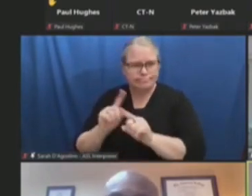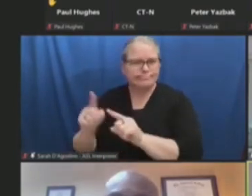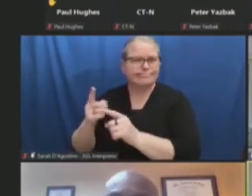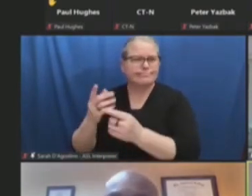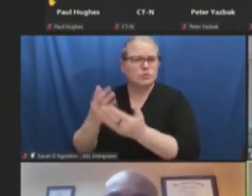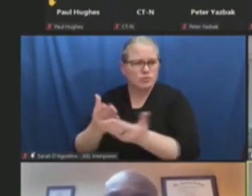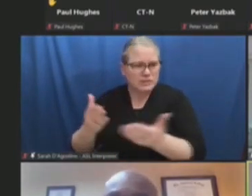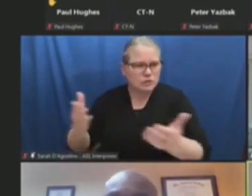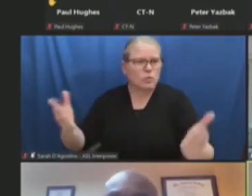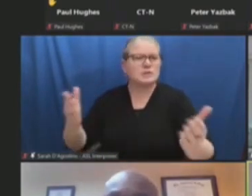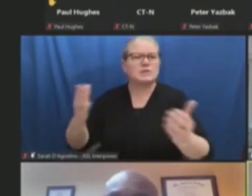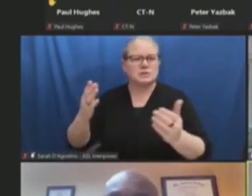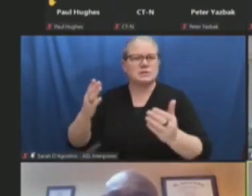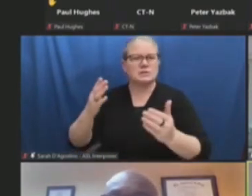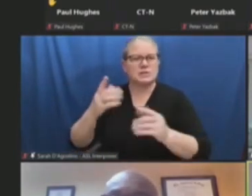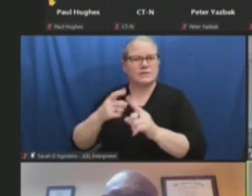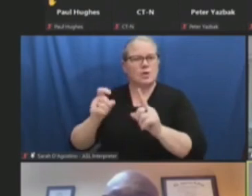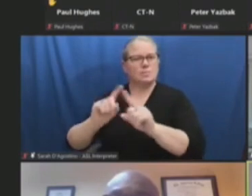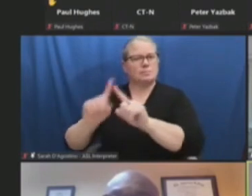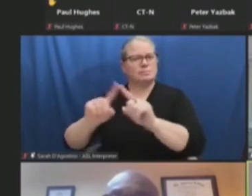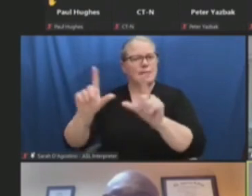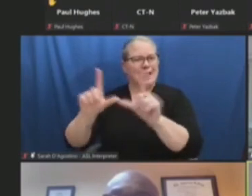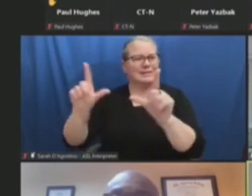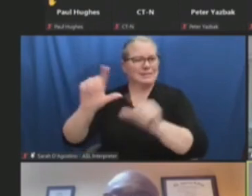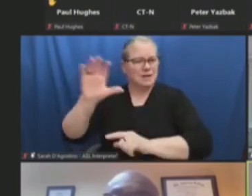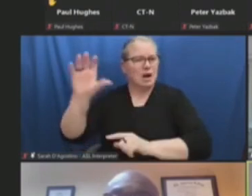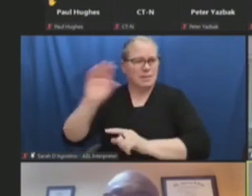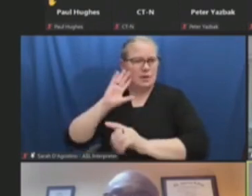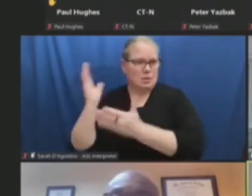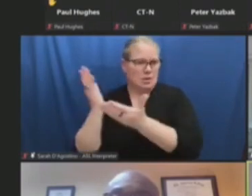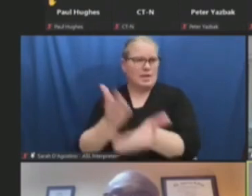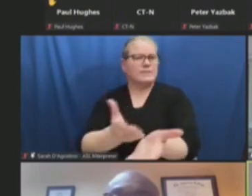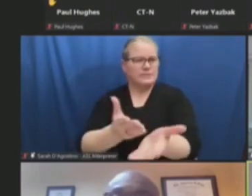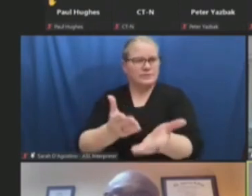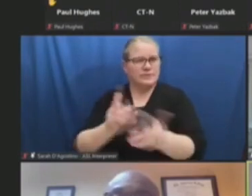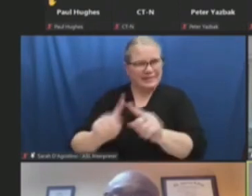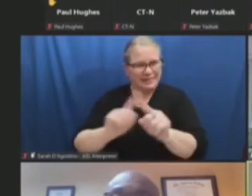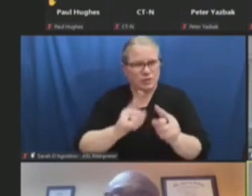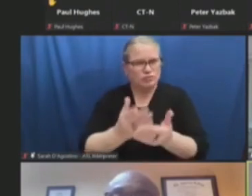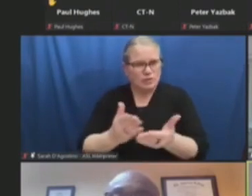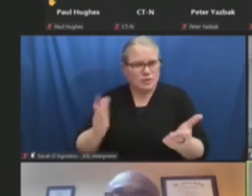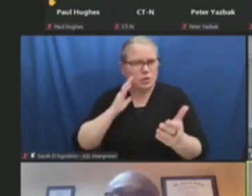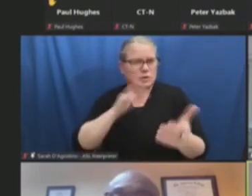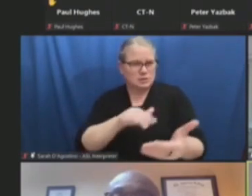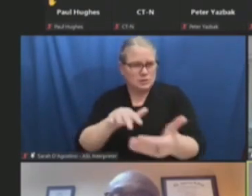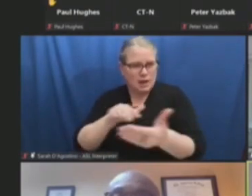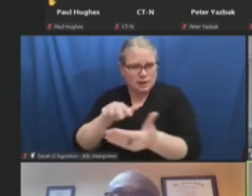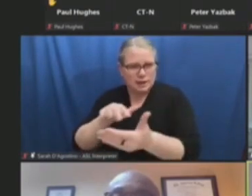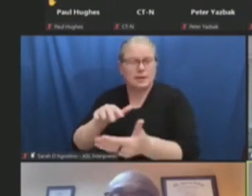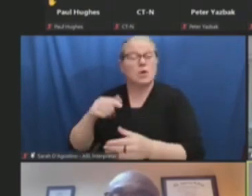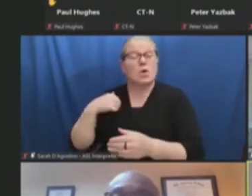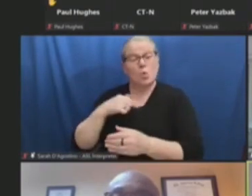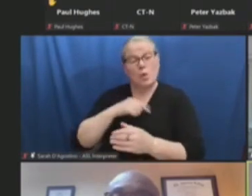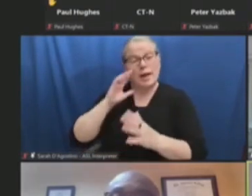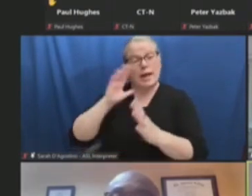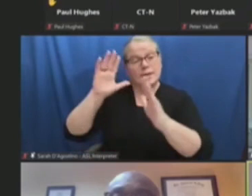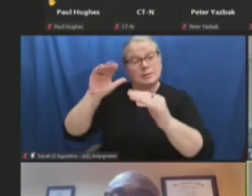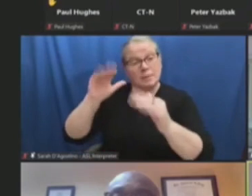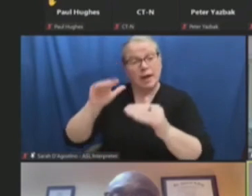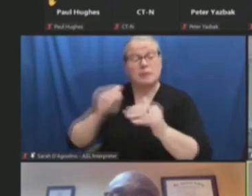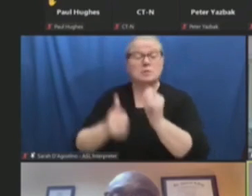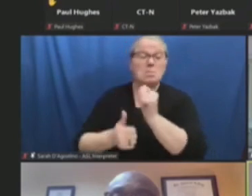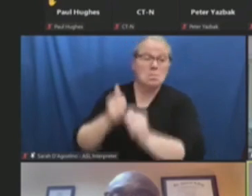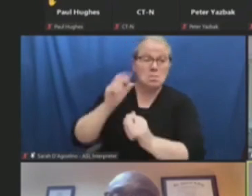are provided from the pre-licensing company. And we are projecting that most students will